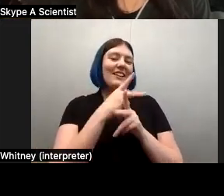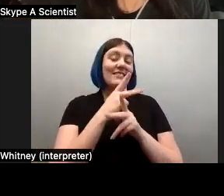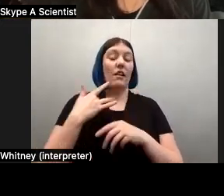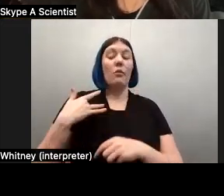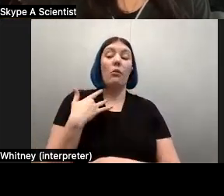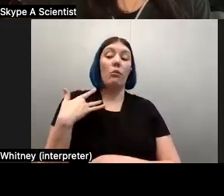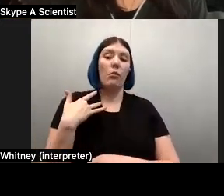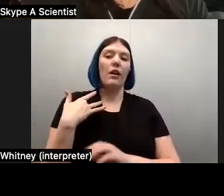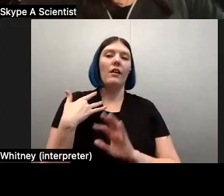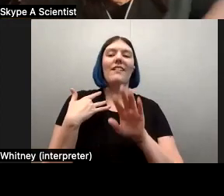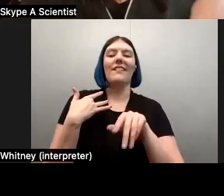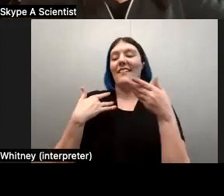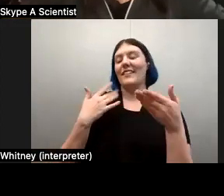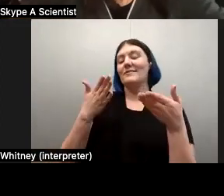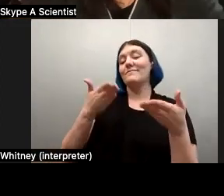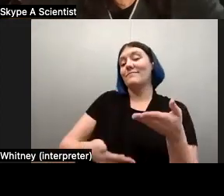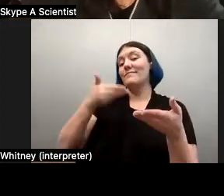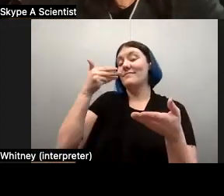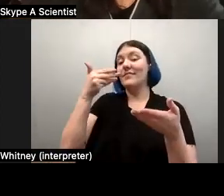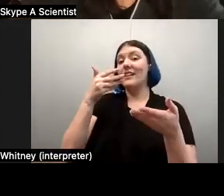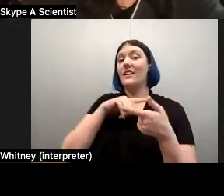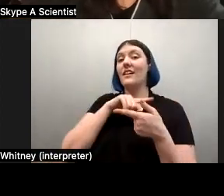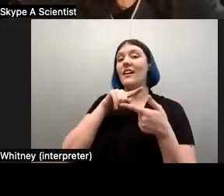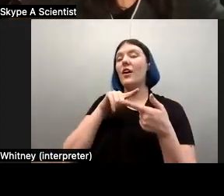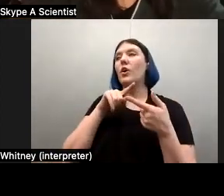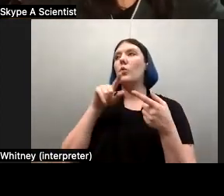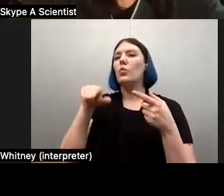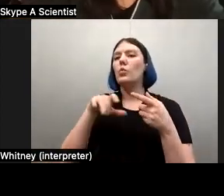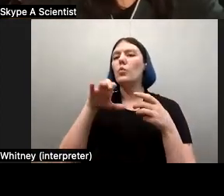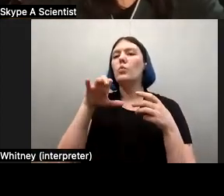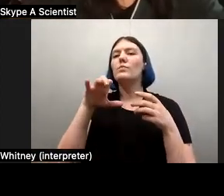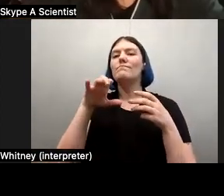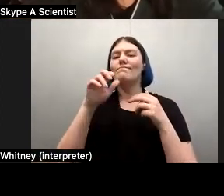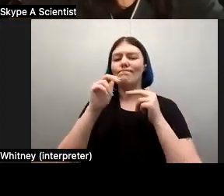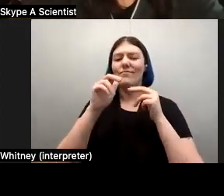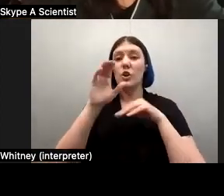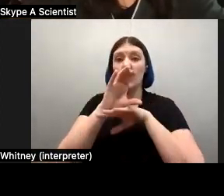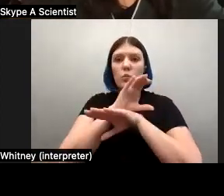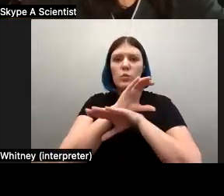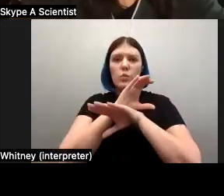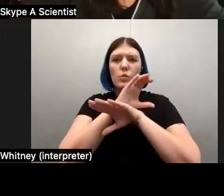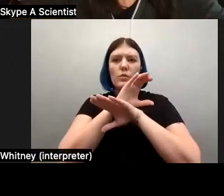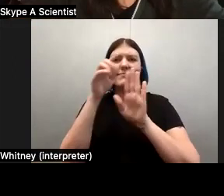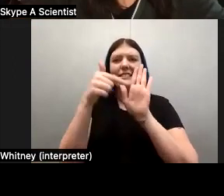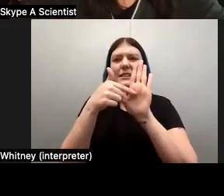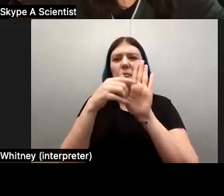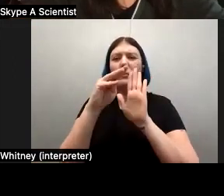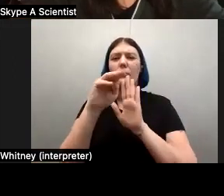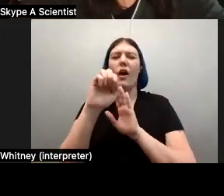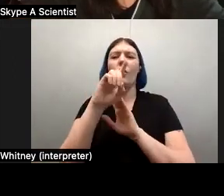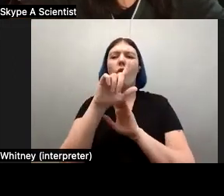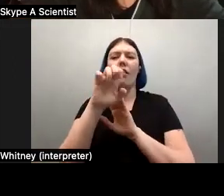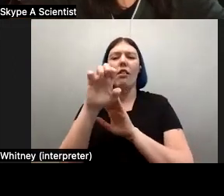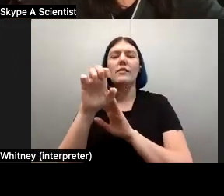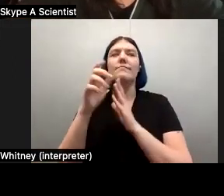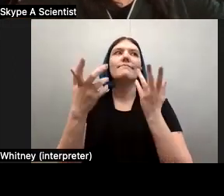and then there are modelers like me, who we kind of like construct models on our computers. And so it's kind of like, let's say